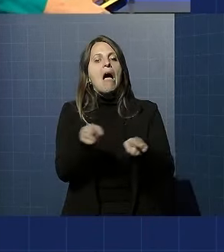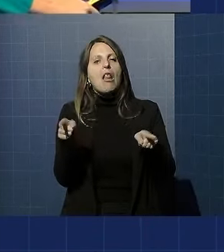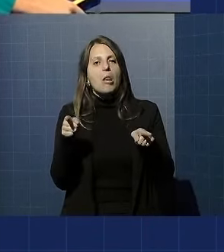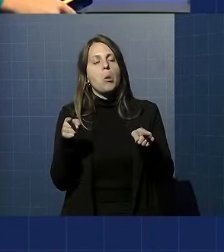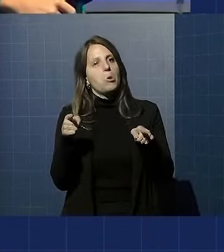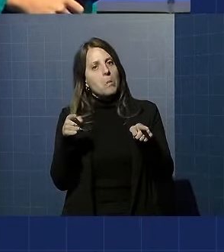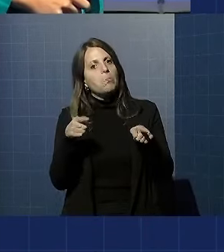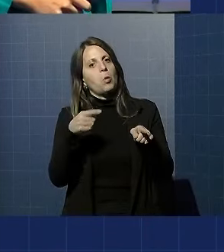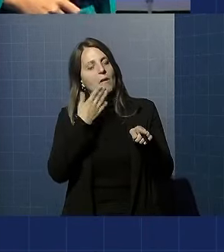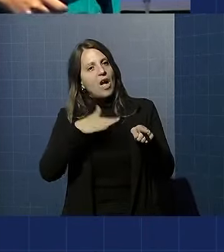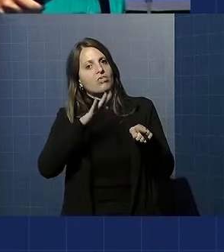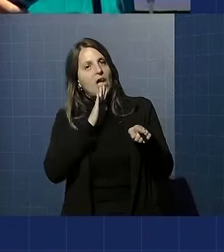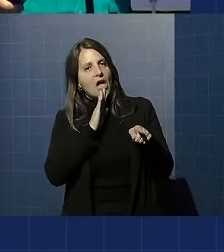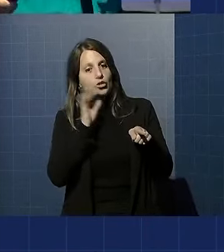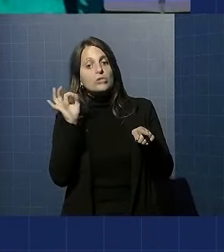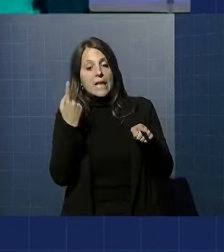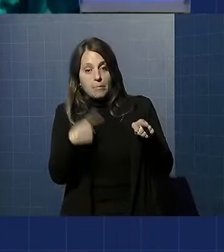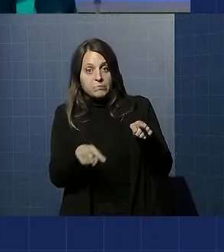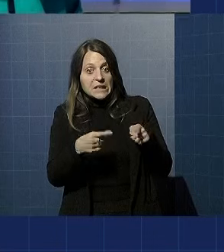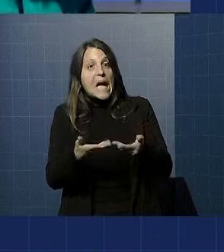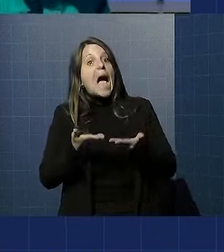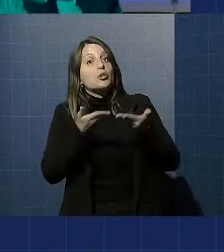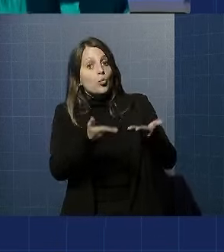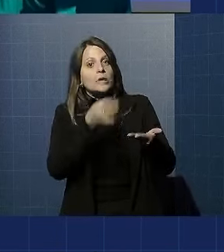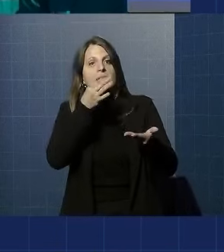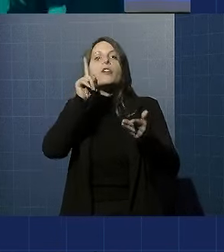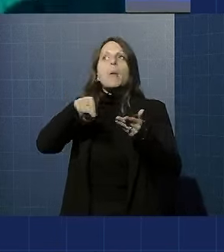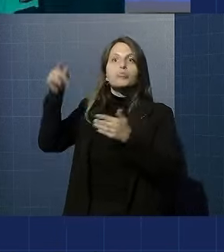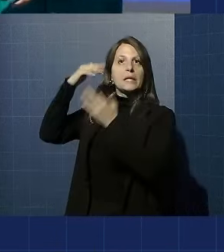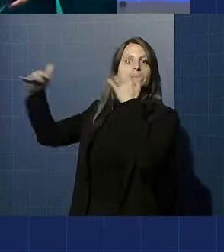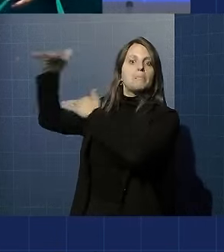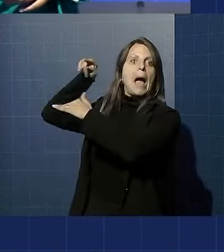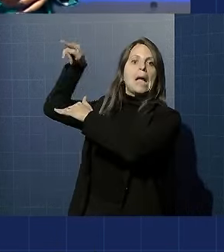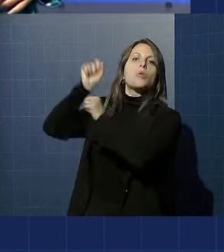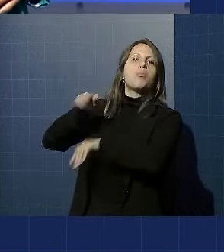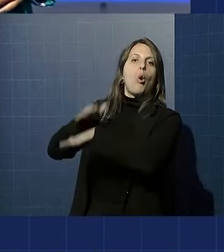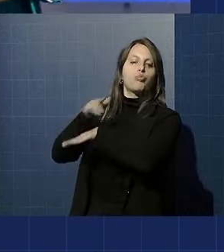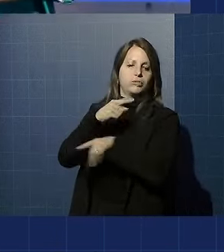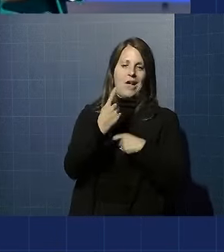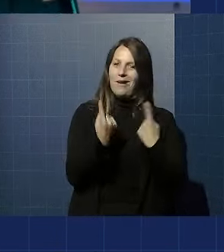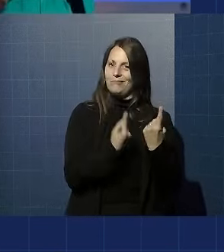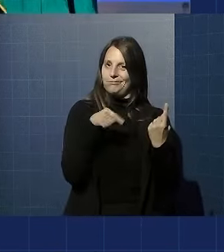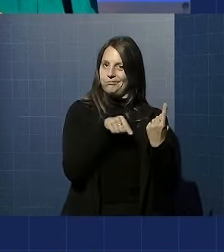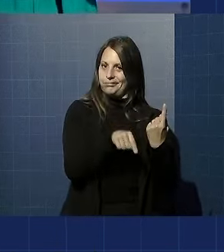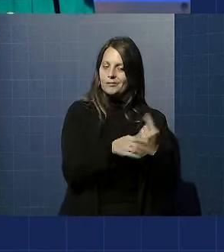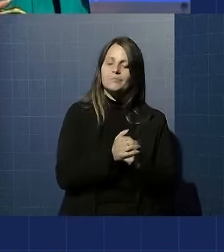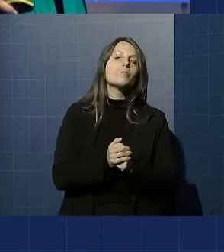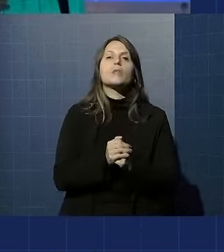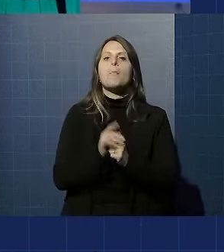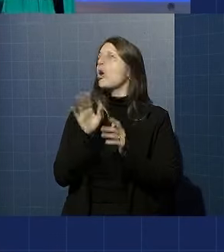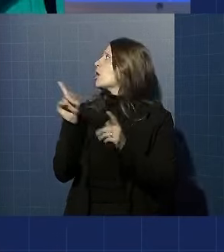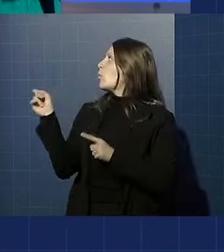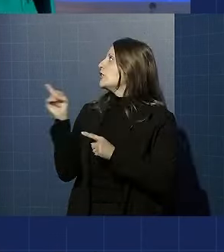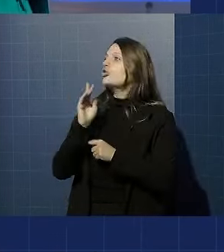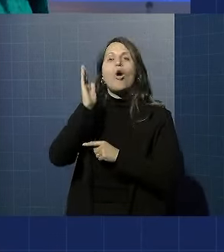Another model, very briefly, this is not a bed, but it's a bathtub where we put people in. We've done it for 5 days, and